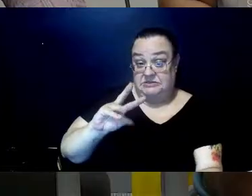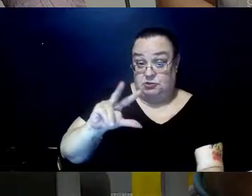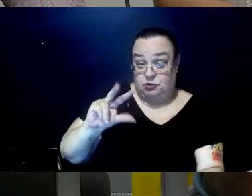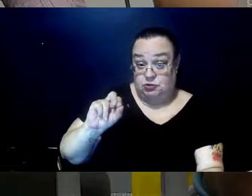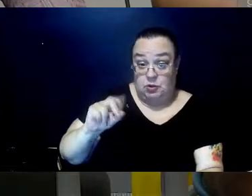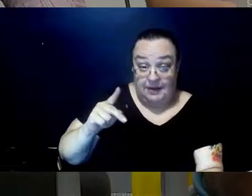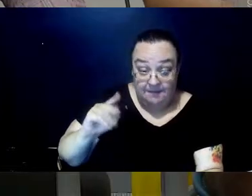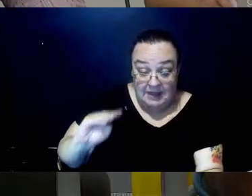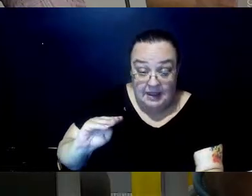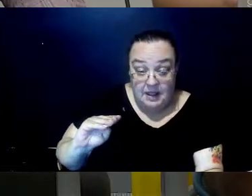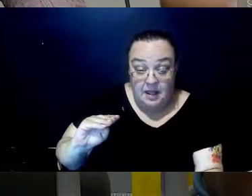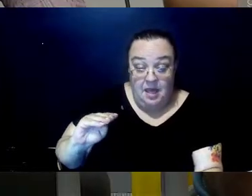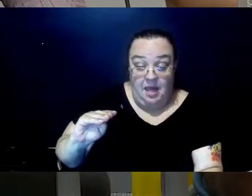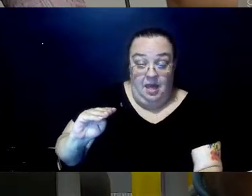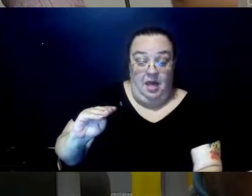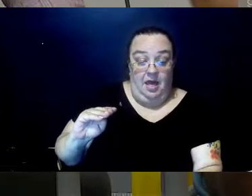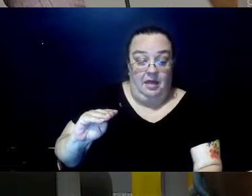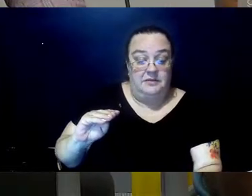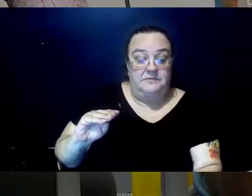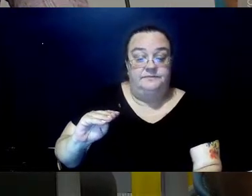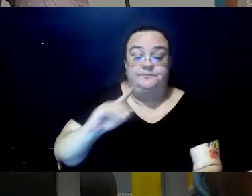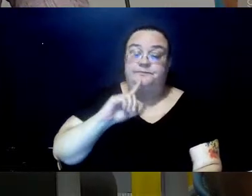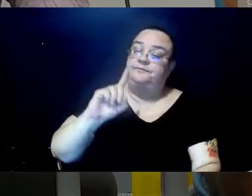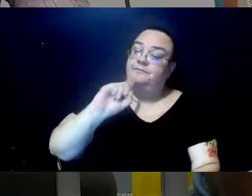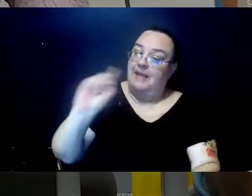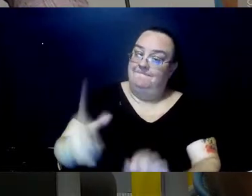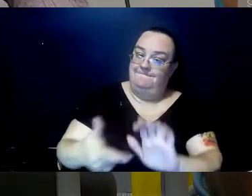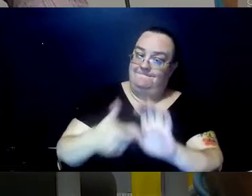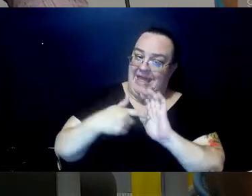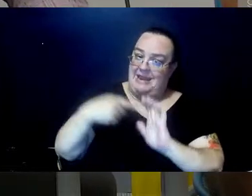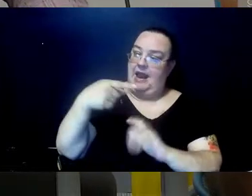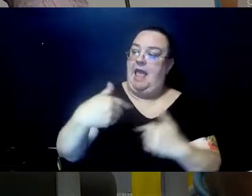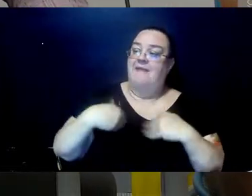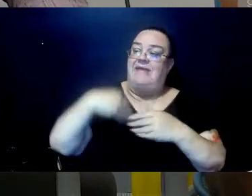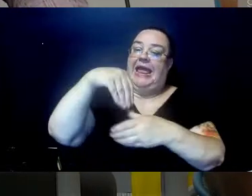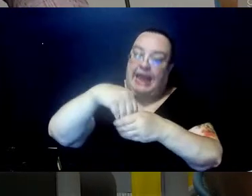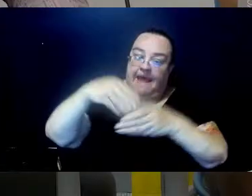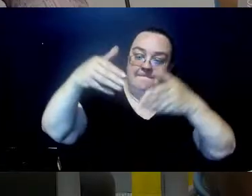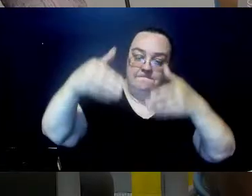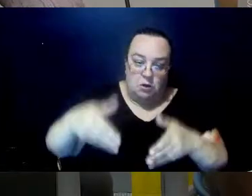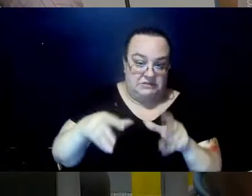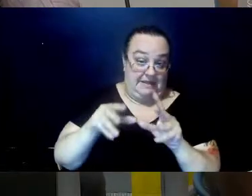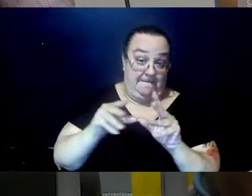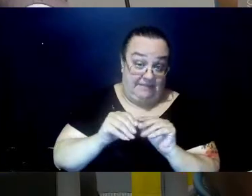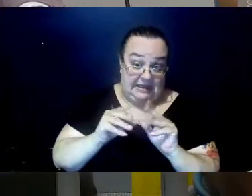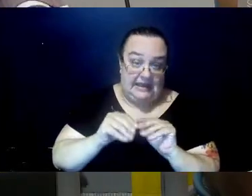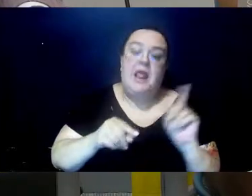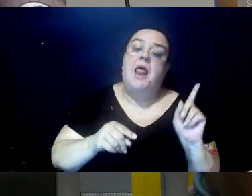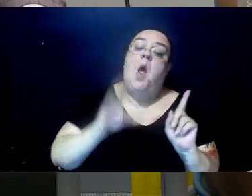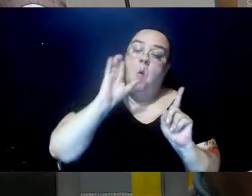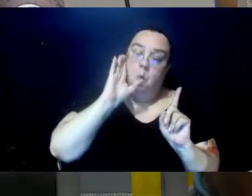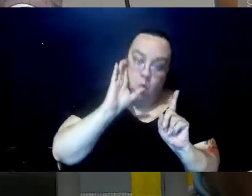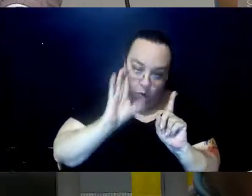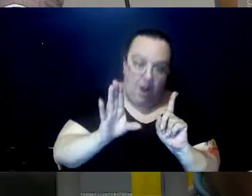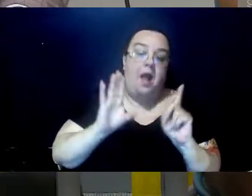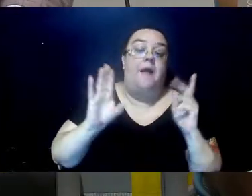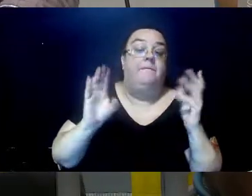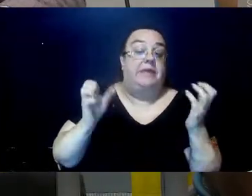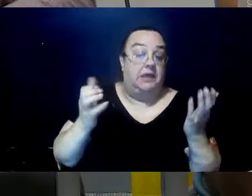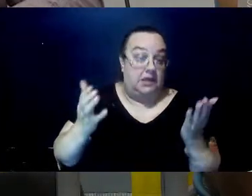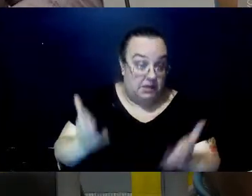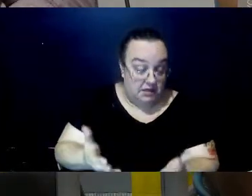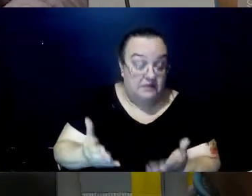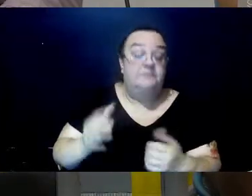it's mandated for them to have an in-person meeting. So they will be here. So if you all would like